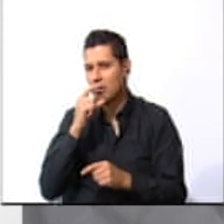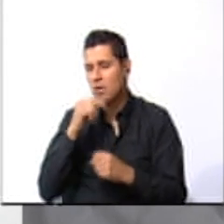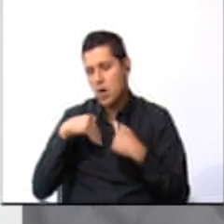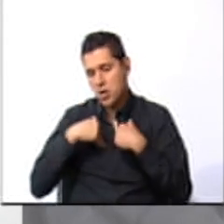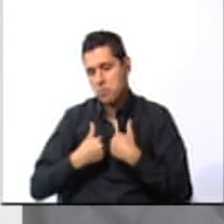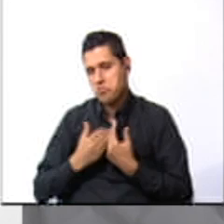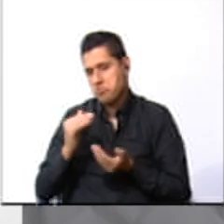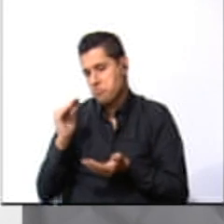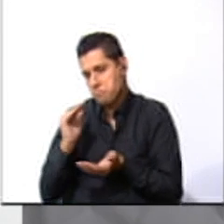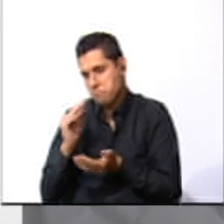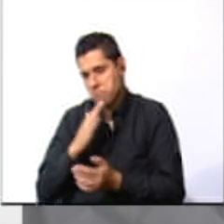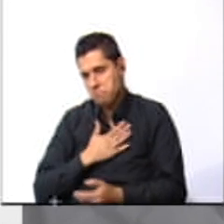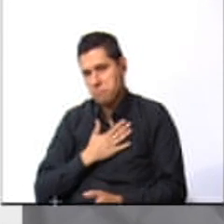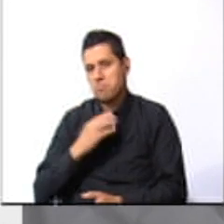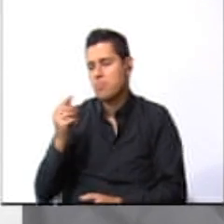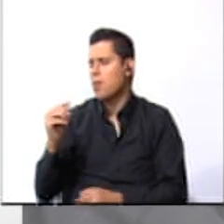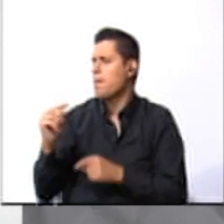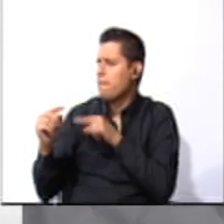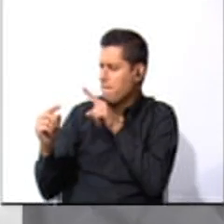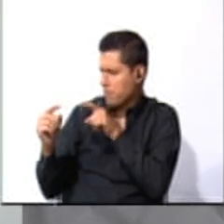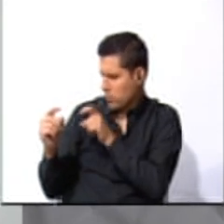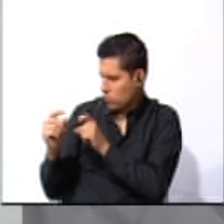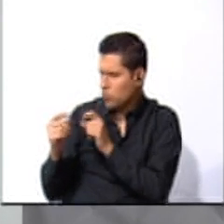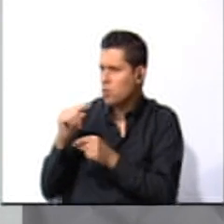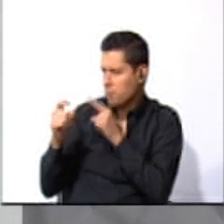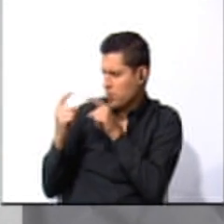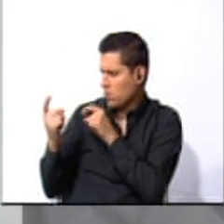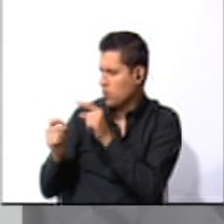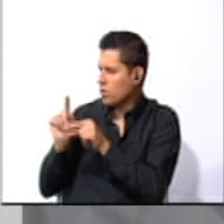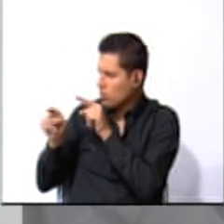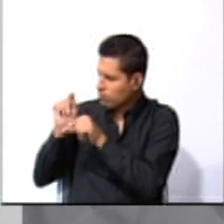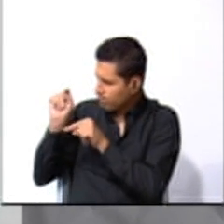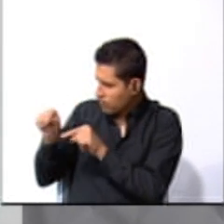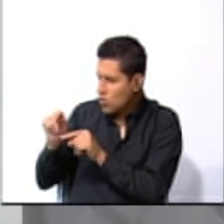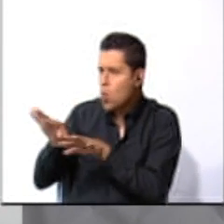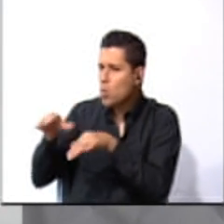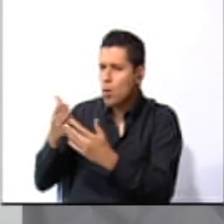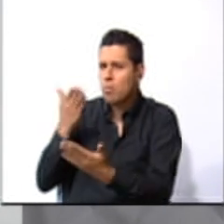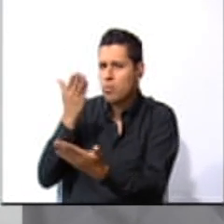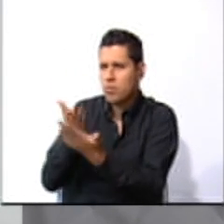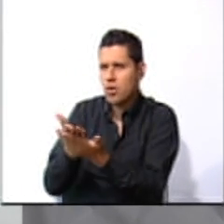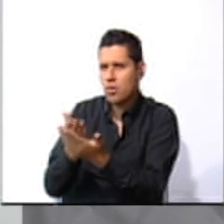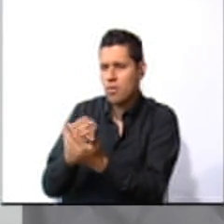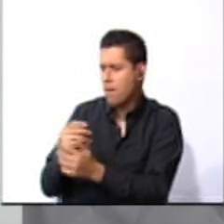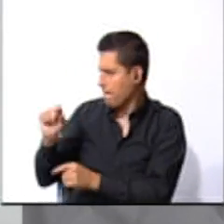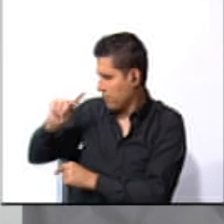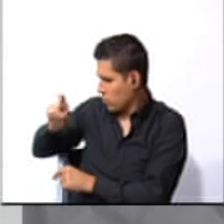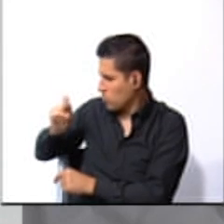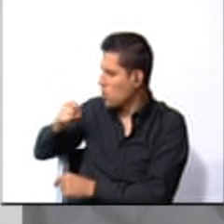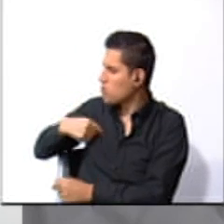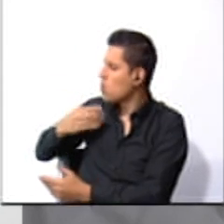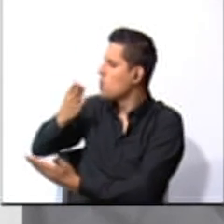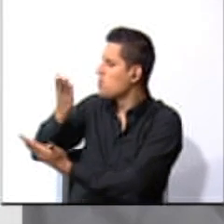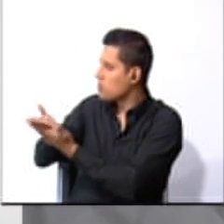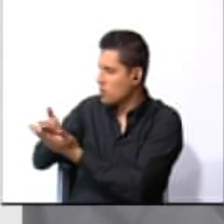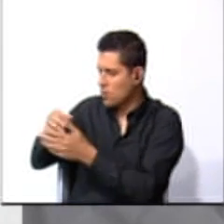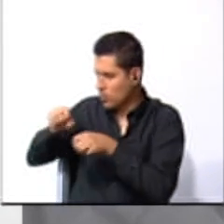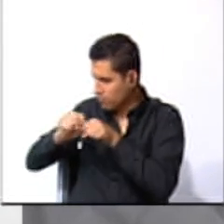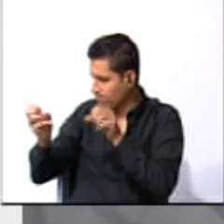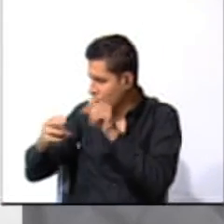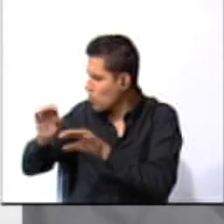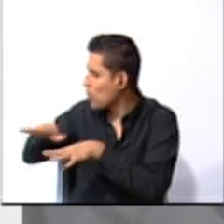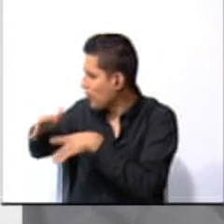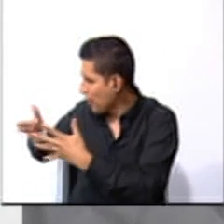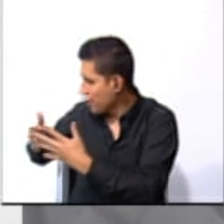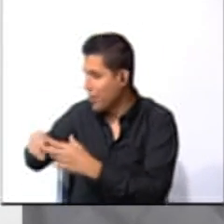places in my town. How do I get to the supermarket? Go to